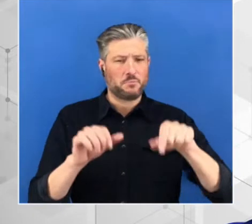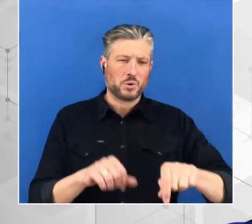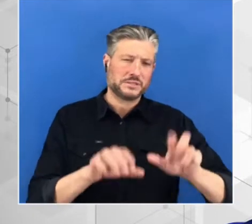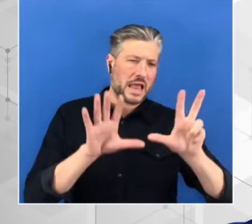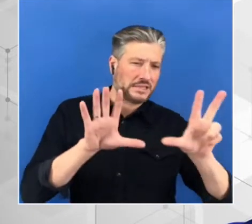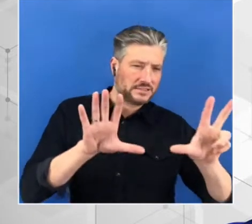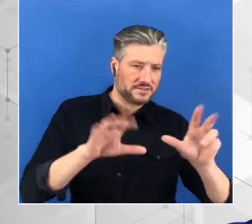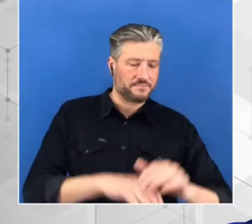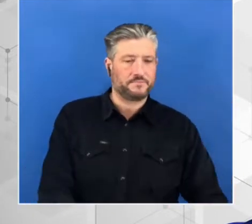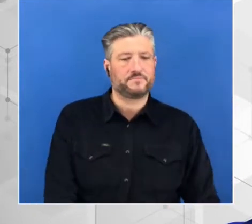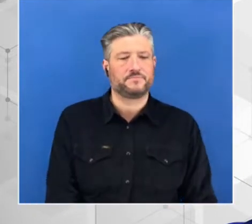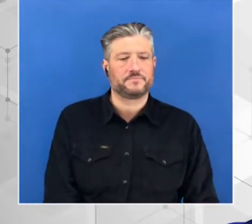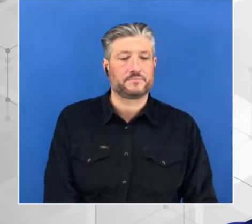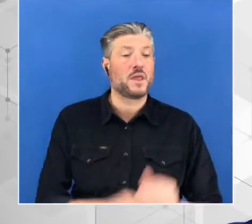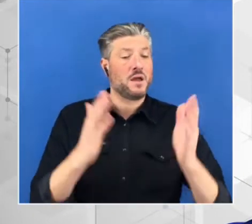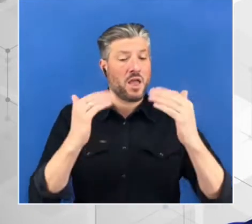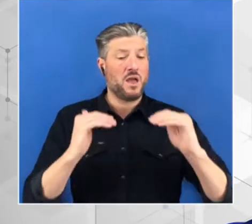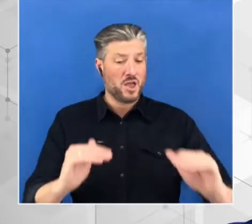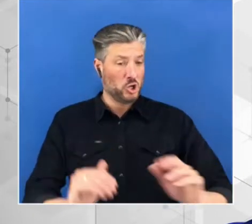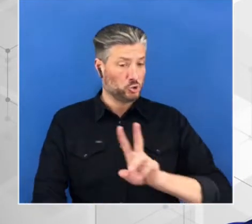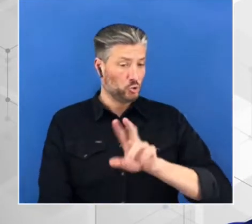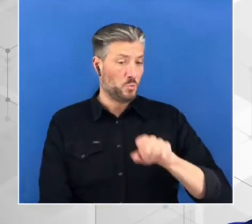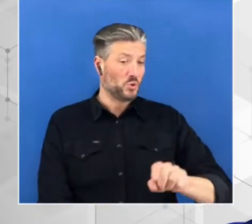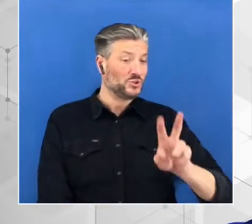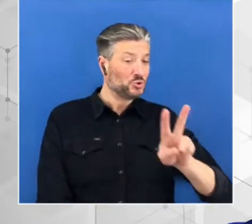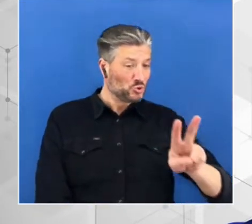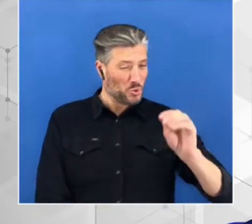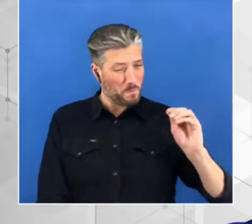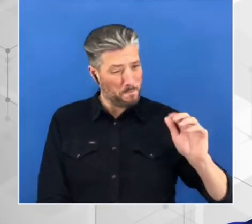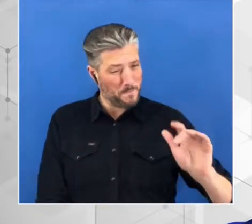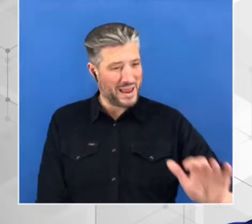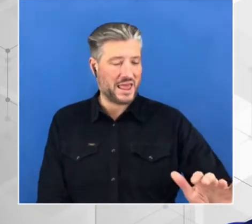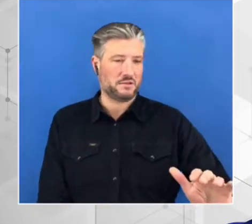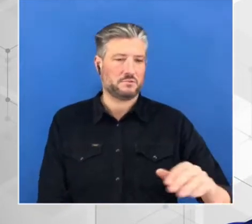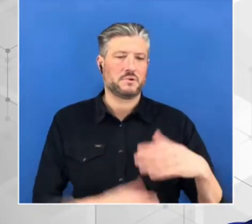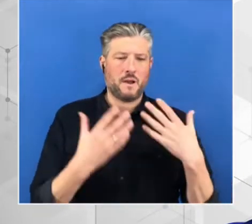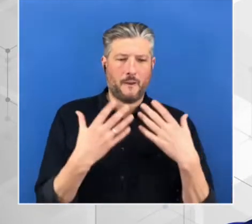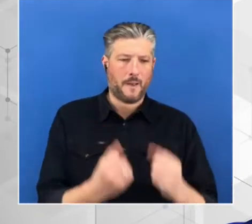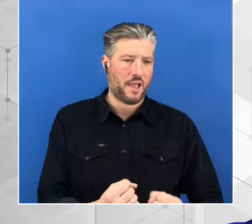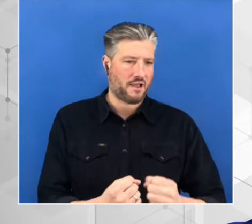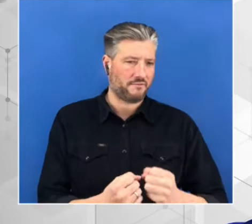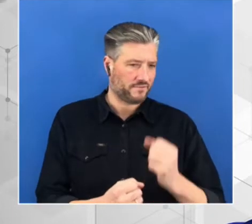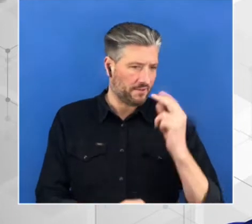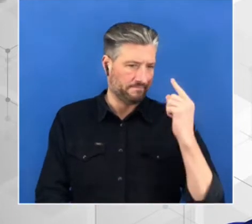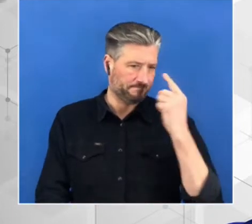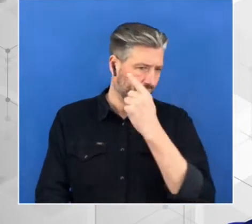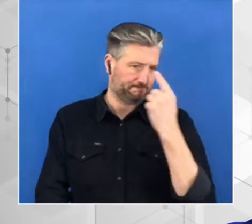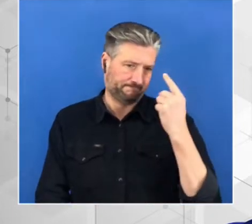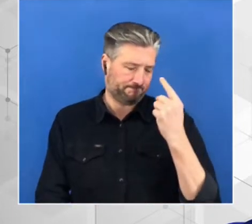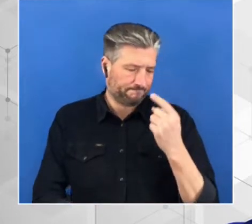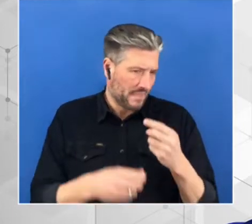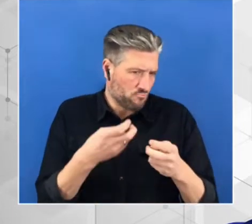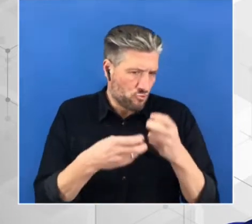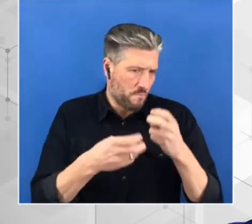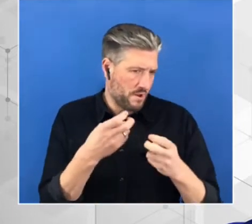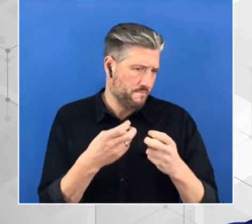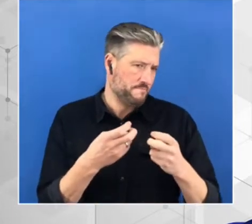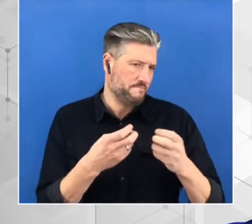a near or distant vision impairment. And back to vision impairment.